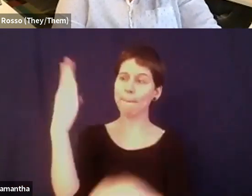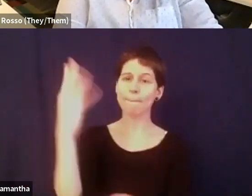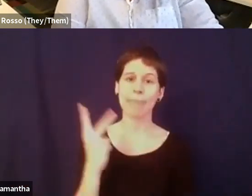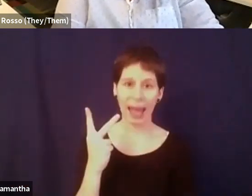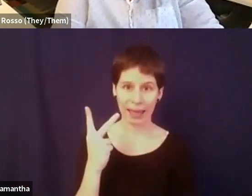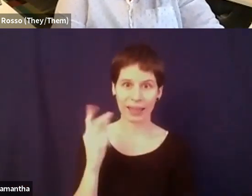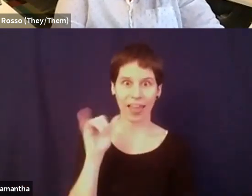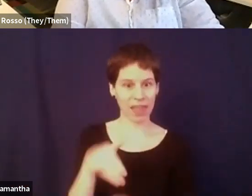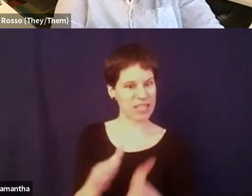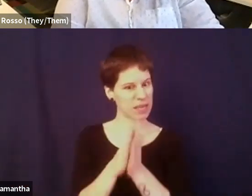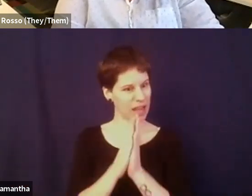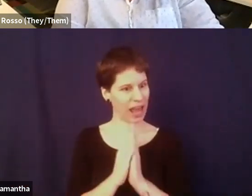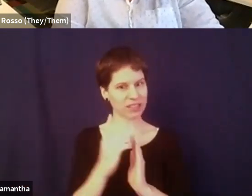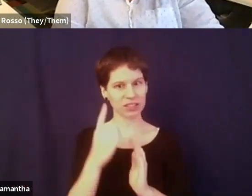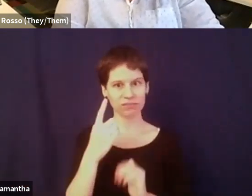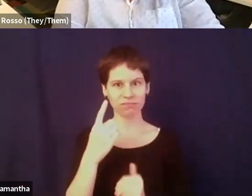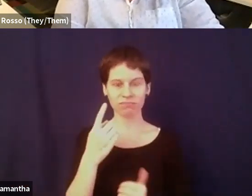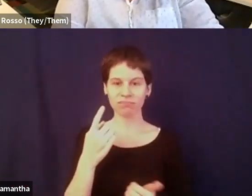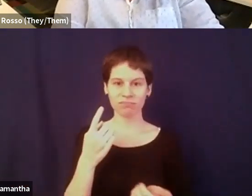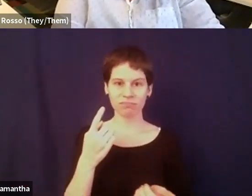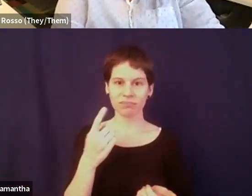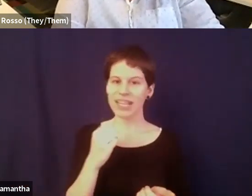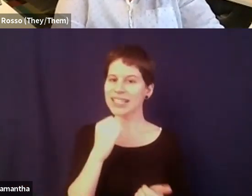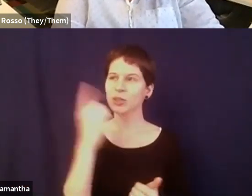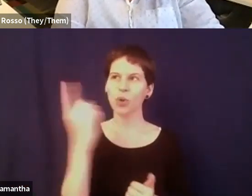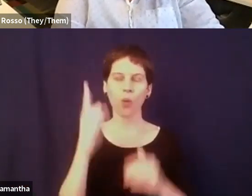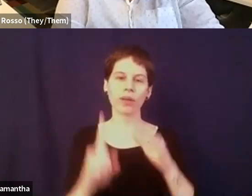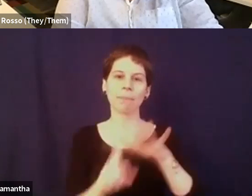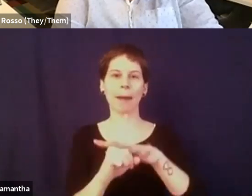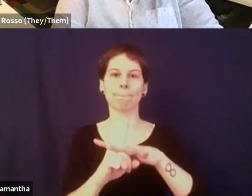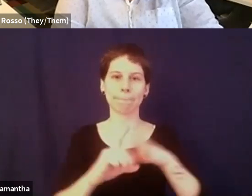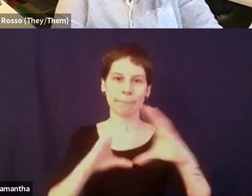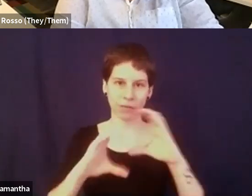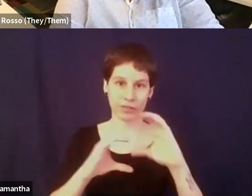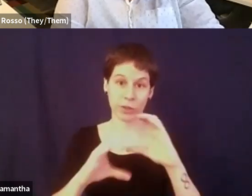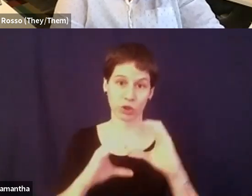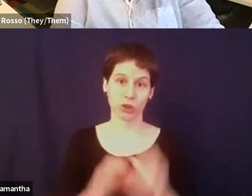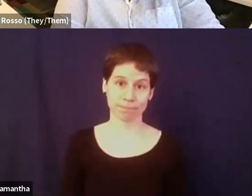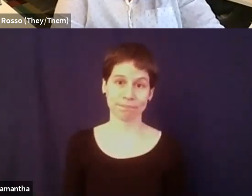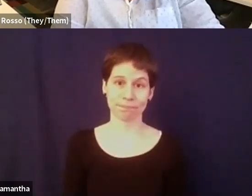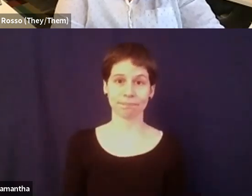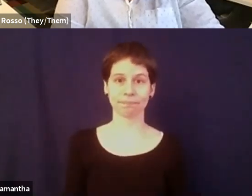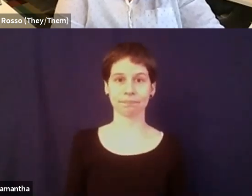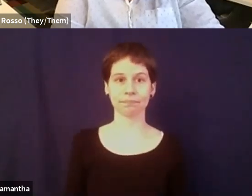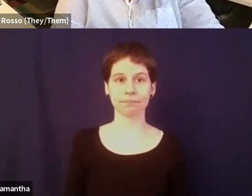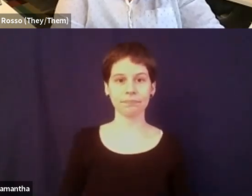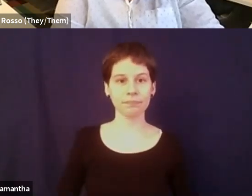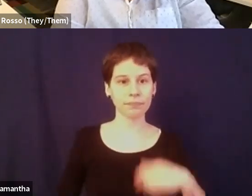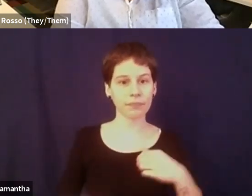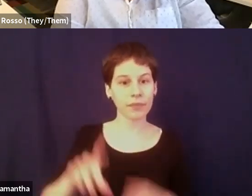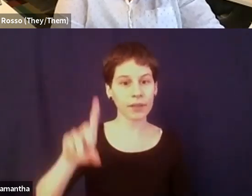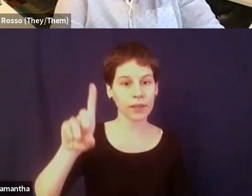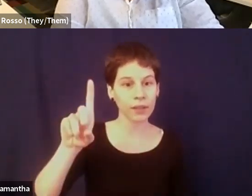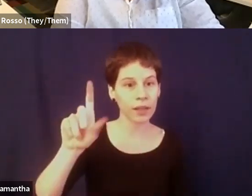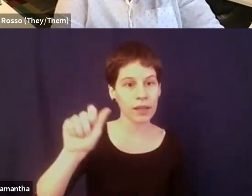asked of me a couple of times that doesn't always come up in the conversation. Yeah. And then lastly, Darren, did you have anything that